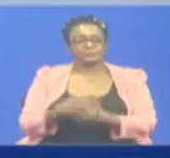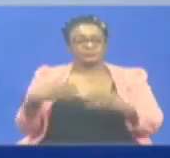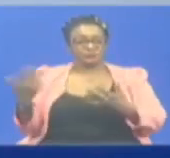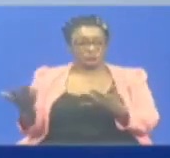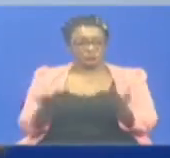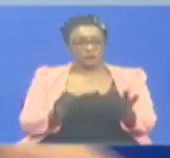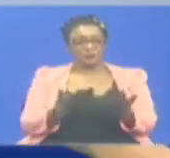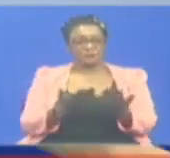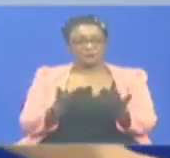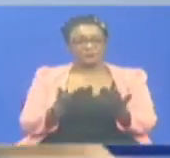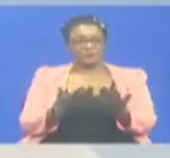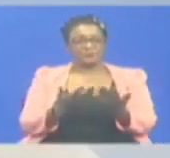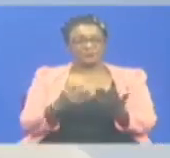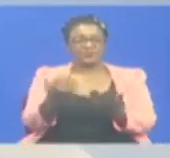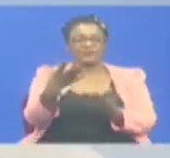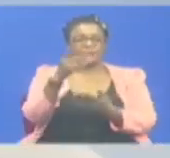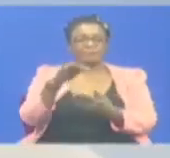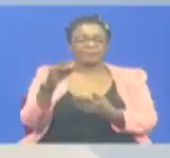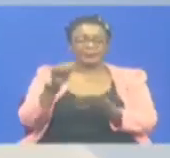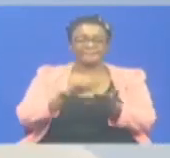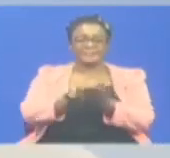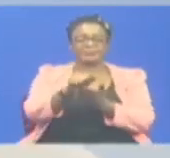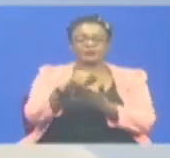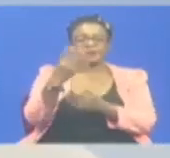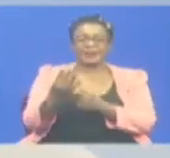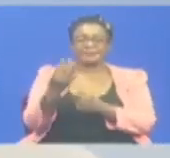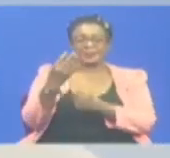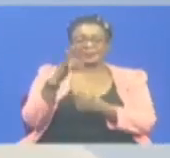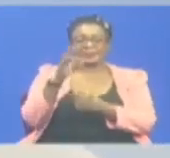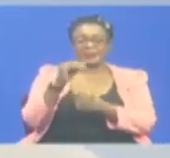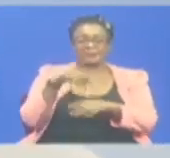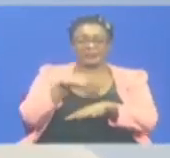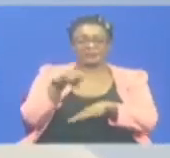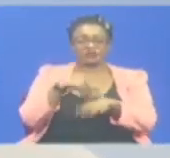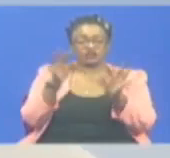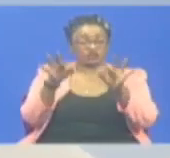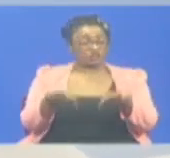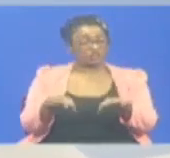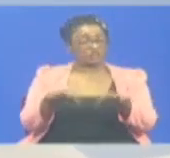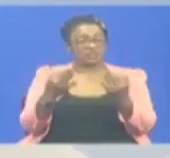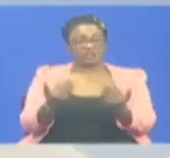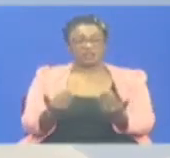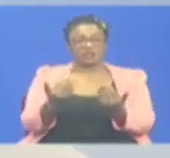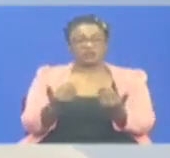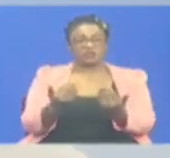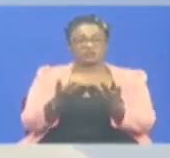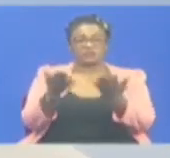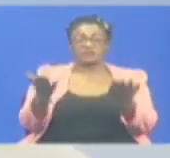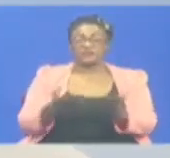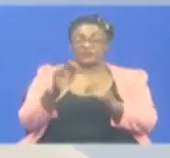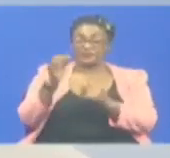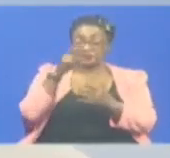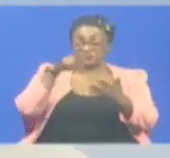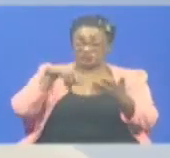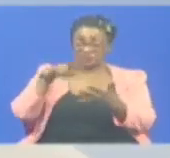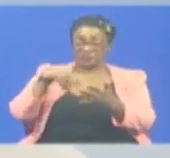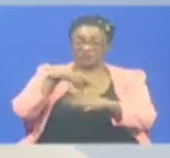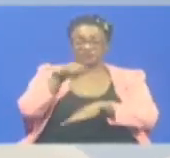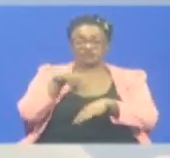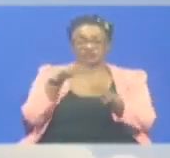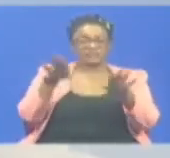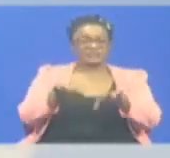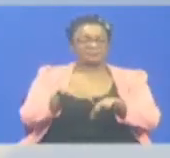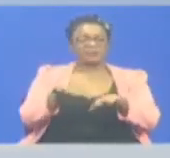The Finance Bill of 2020, published on April 30th by the National Treasury, is set for the first reading in the National Assembly